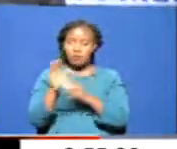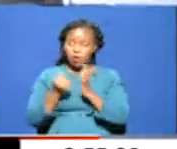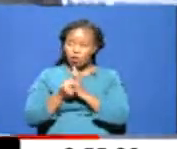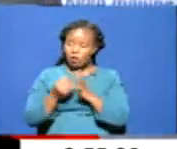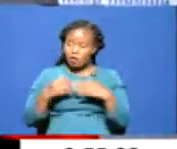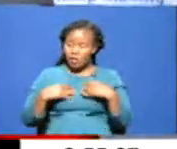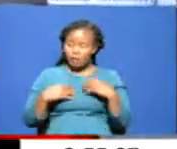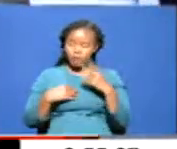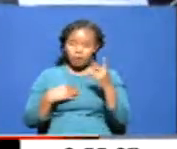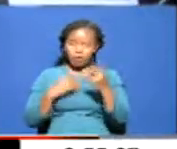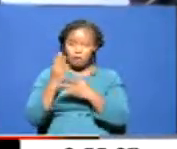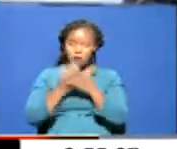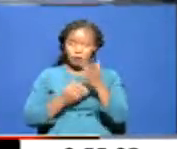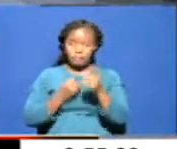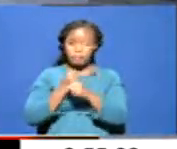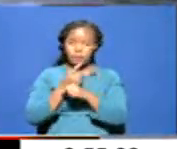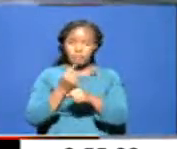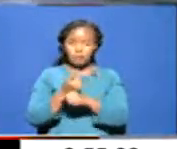4 seconds.